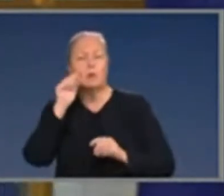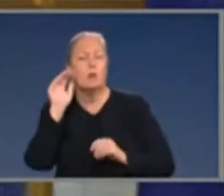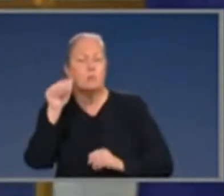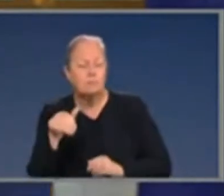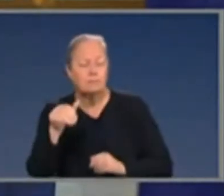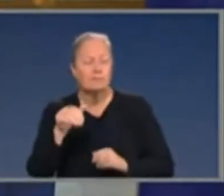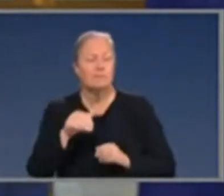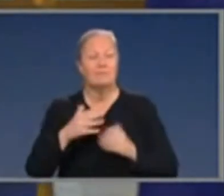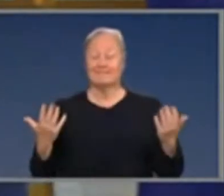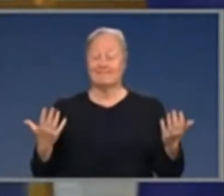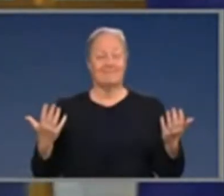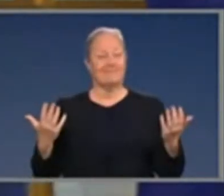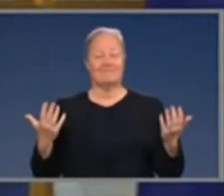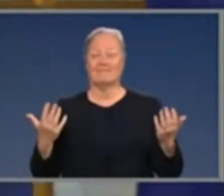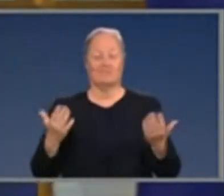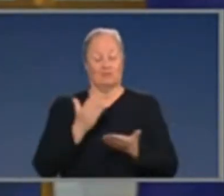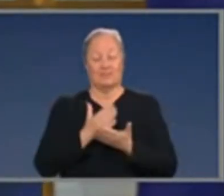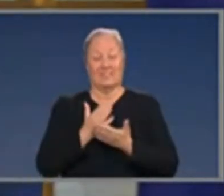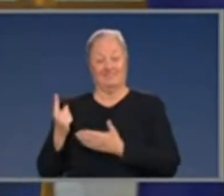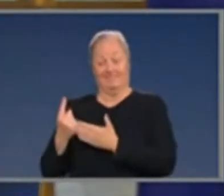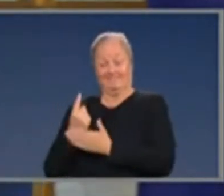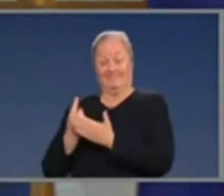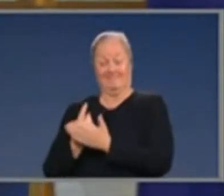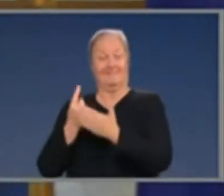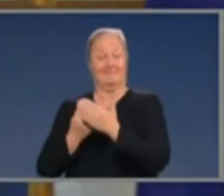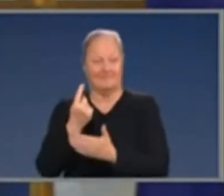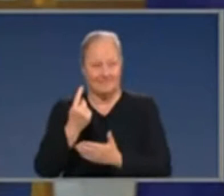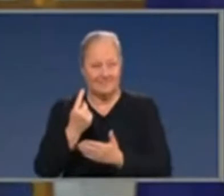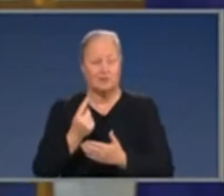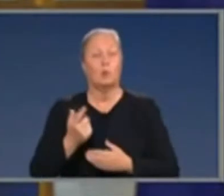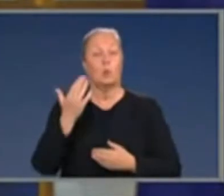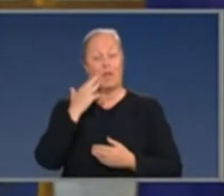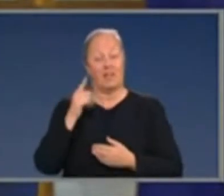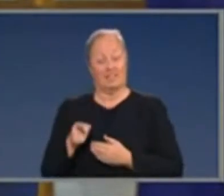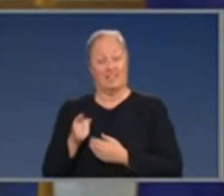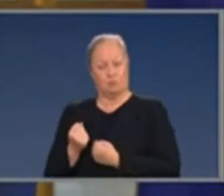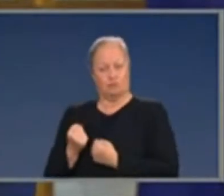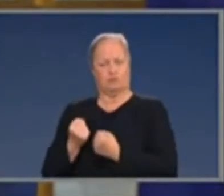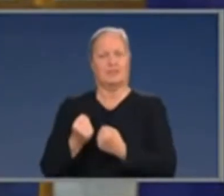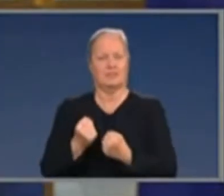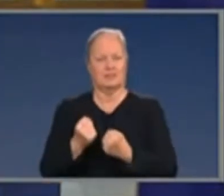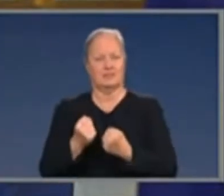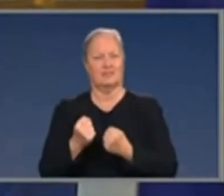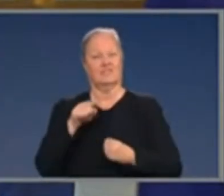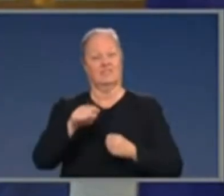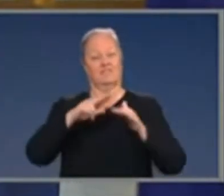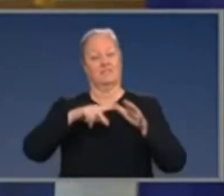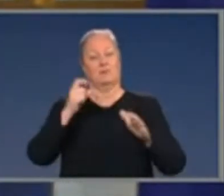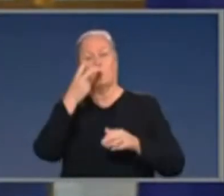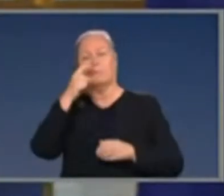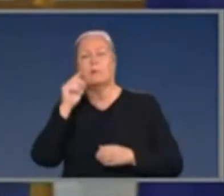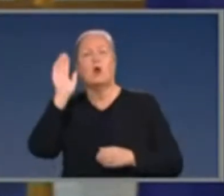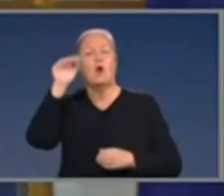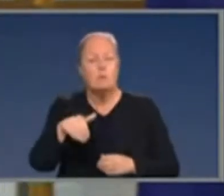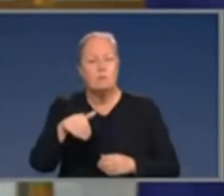Prime Minister said was the inadvertent bringing into the facility of this virus. One